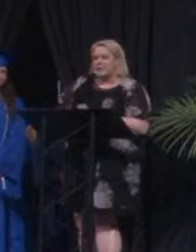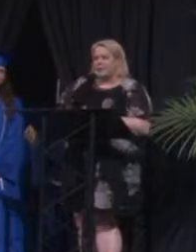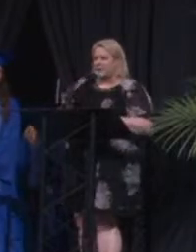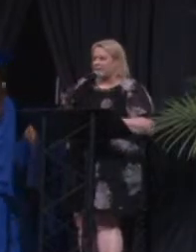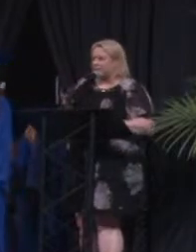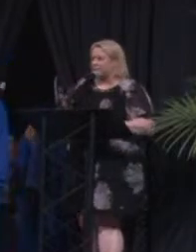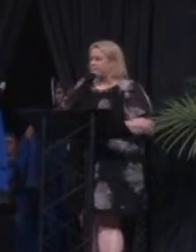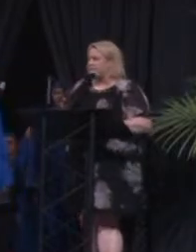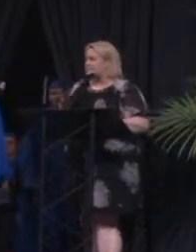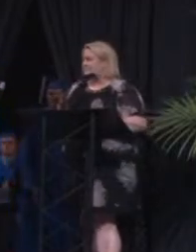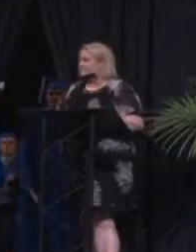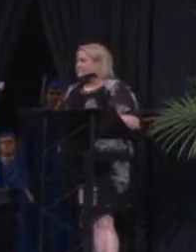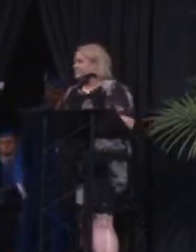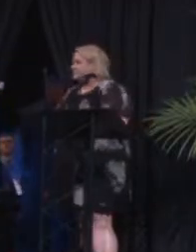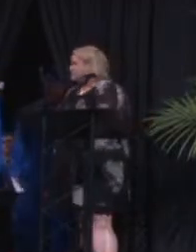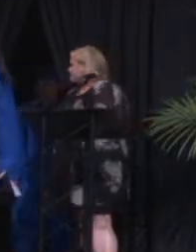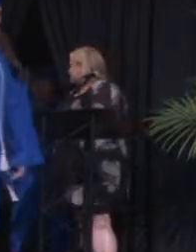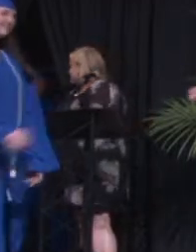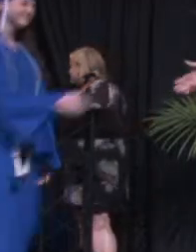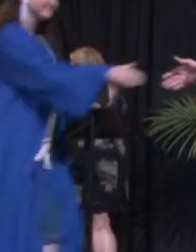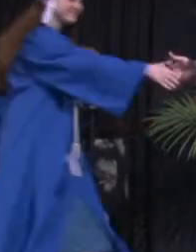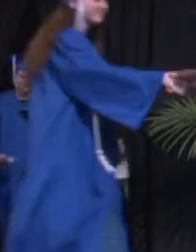Lily Oakleberry.